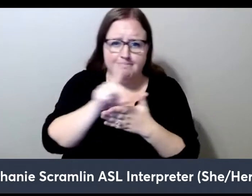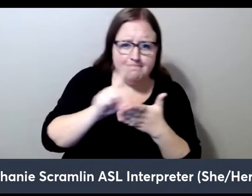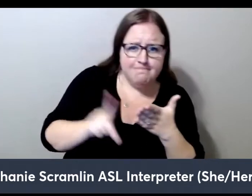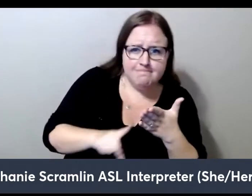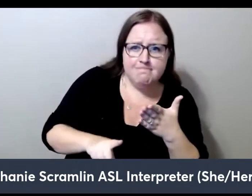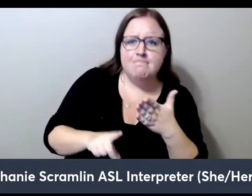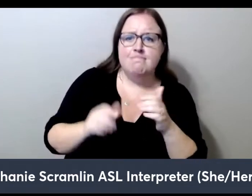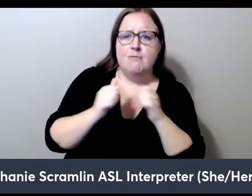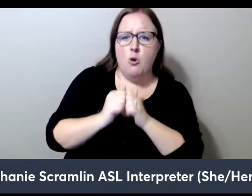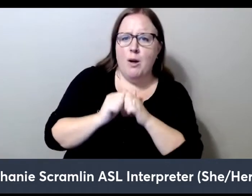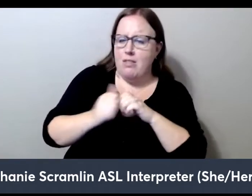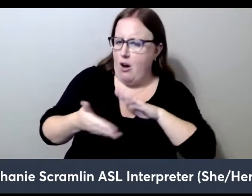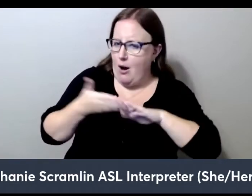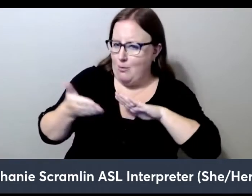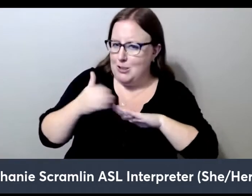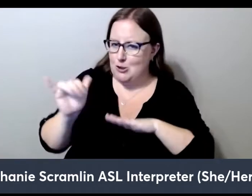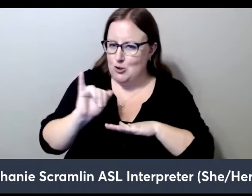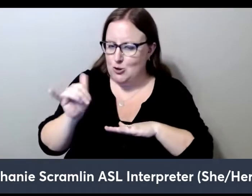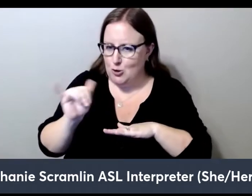mind, right?